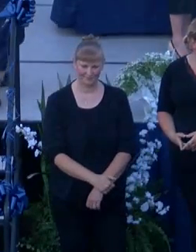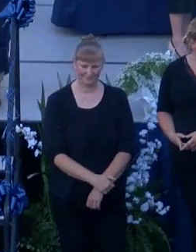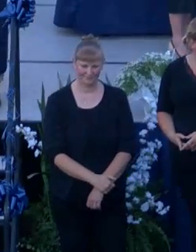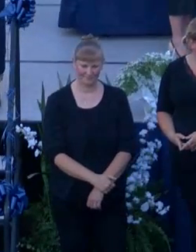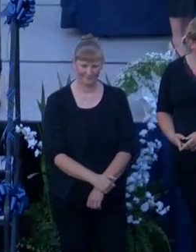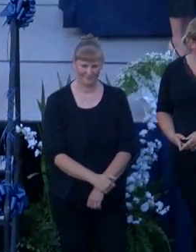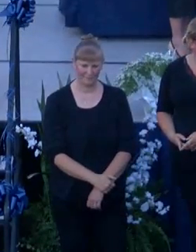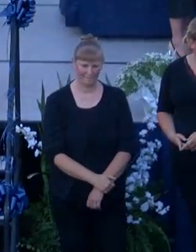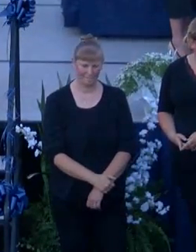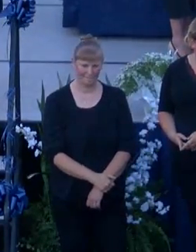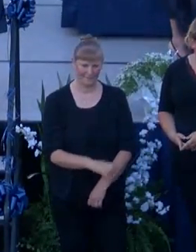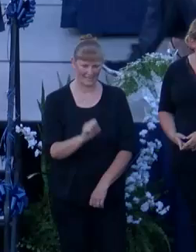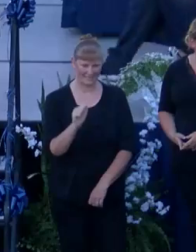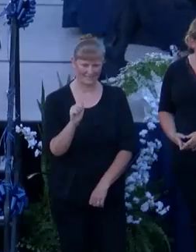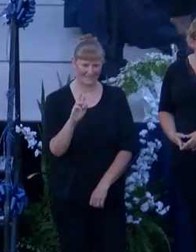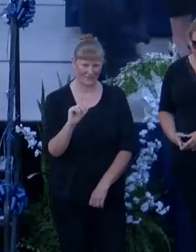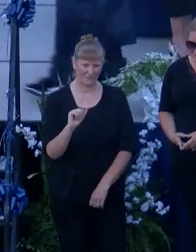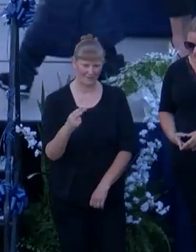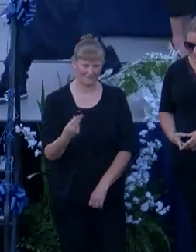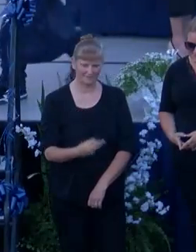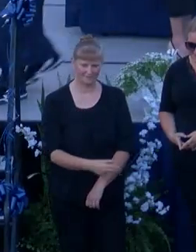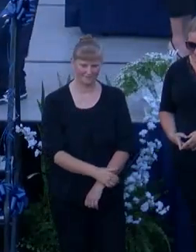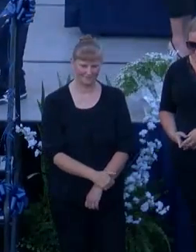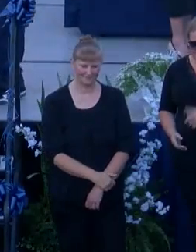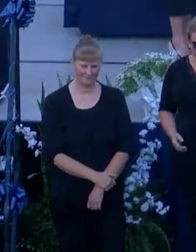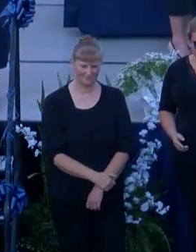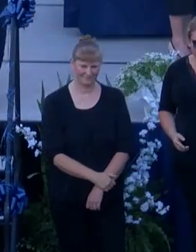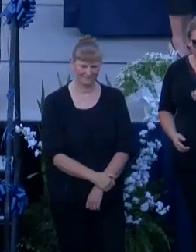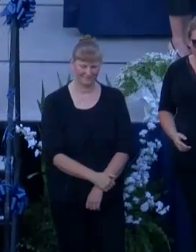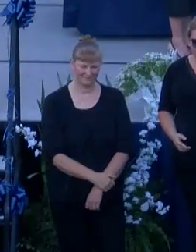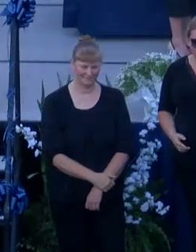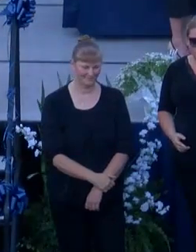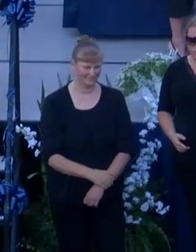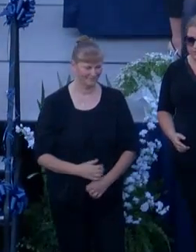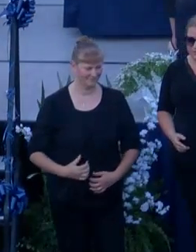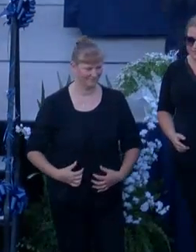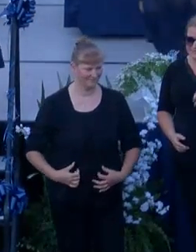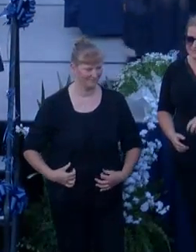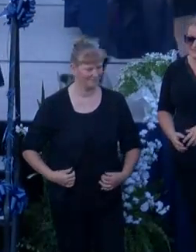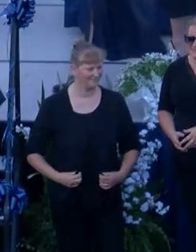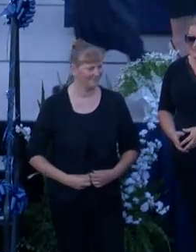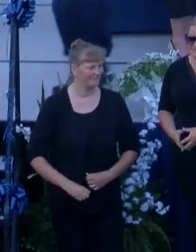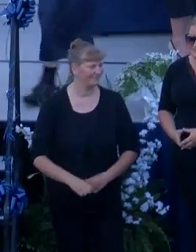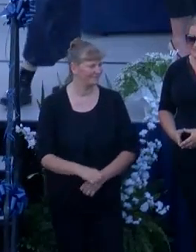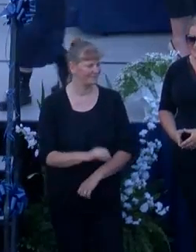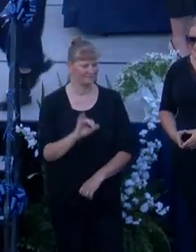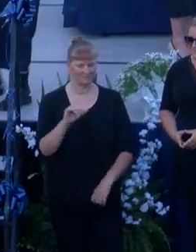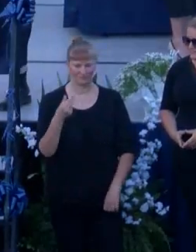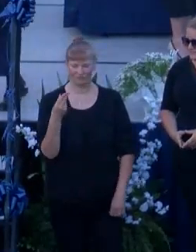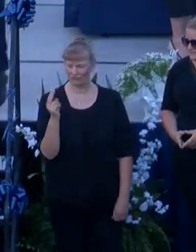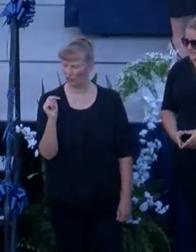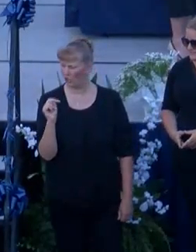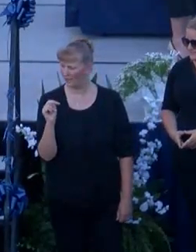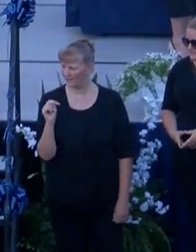Sarah Holzerland. Zeus Chaides. Sean Geary.